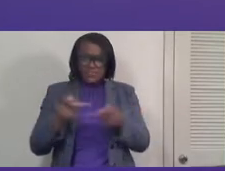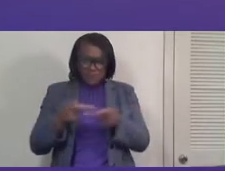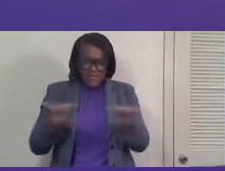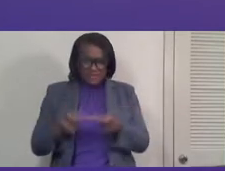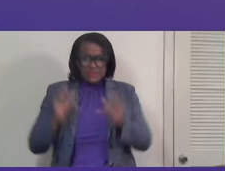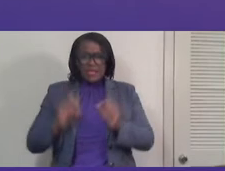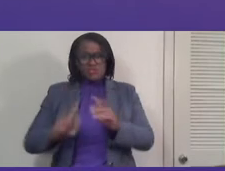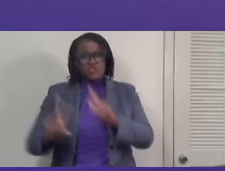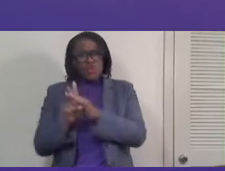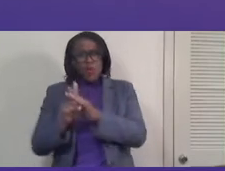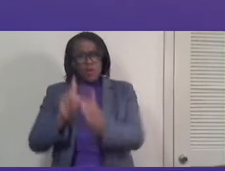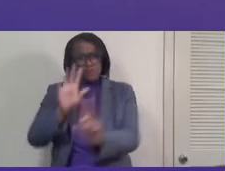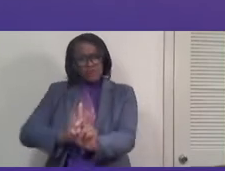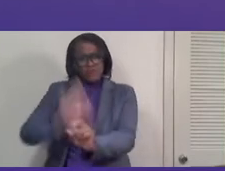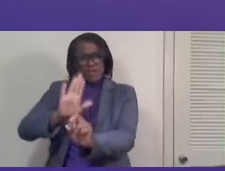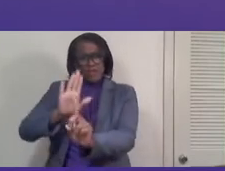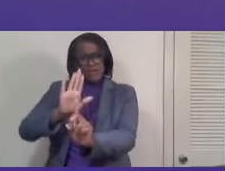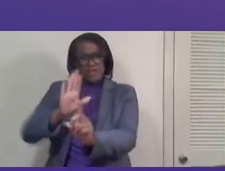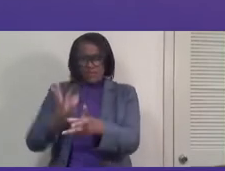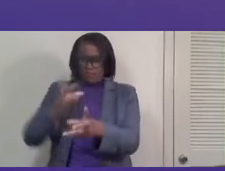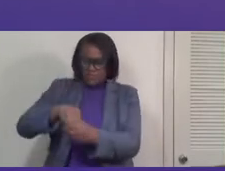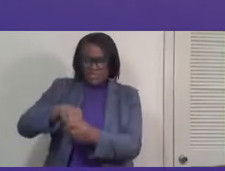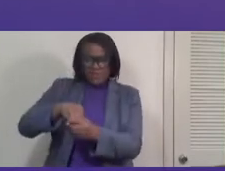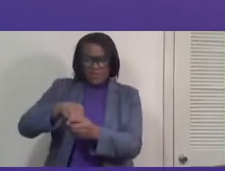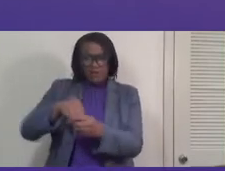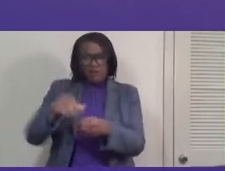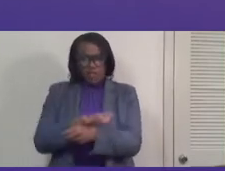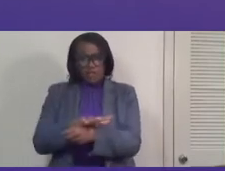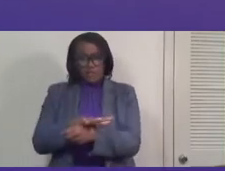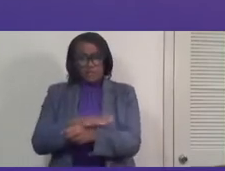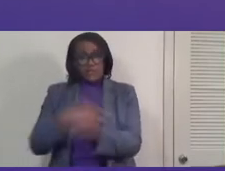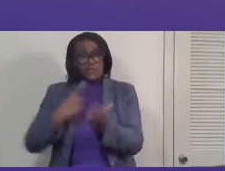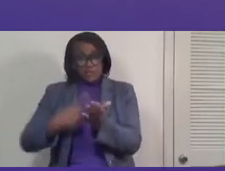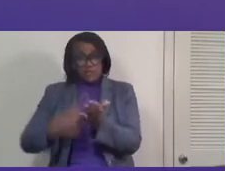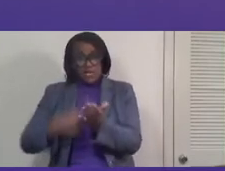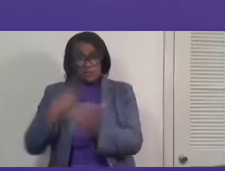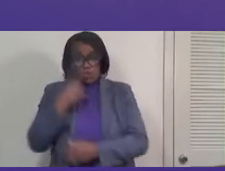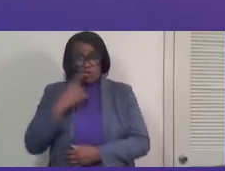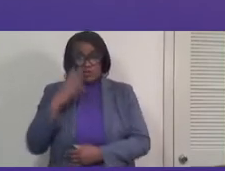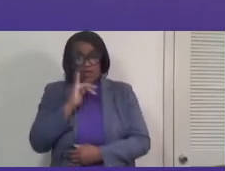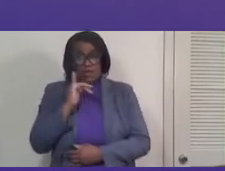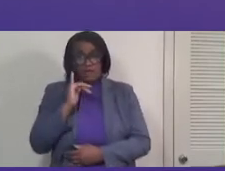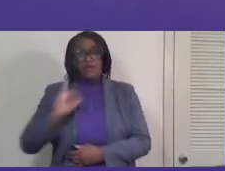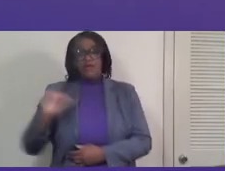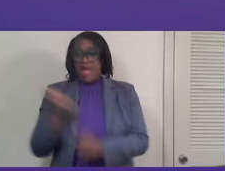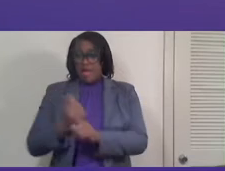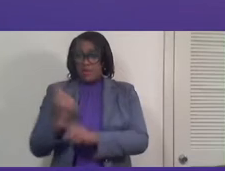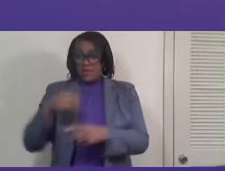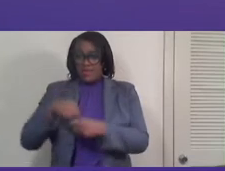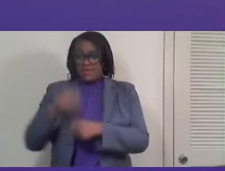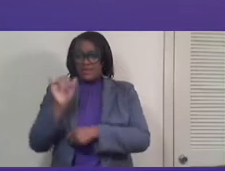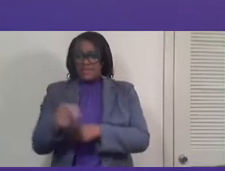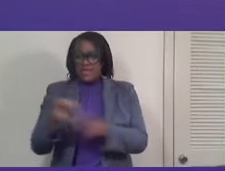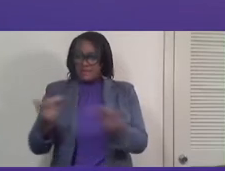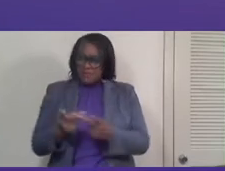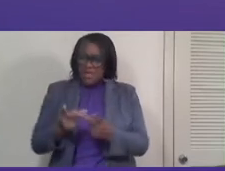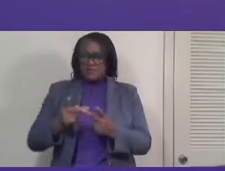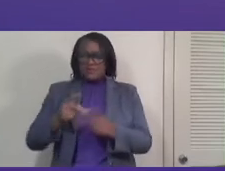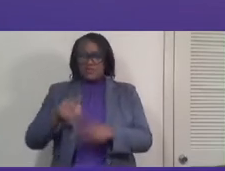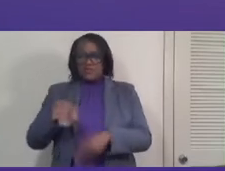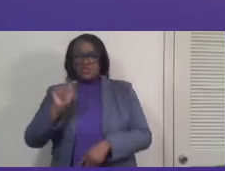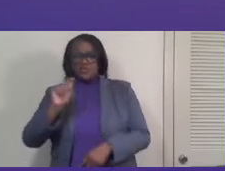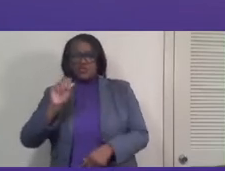and participate fully. Sometimes it looks like everyone participating in the same space, using the tools and